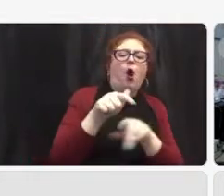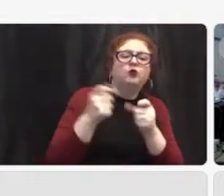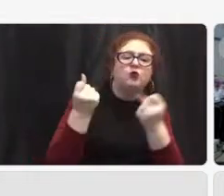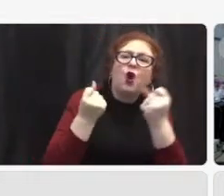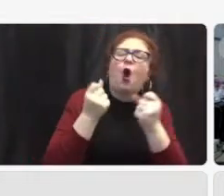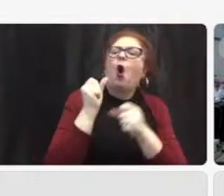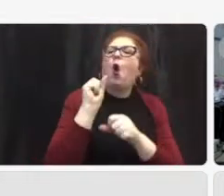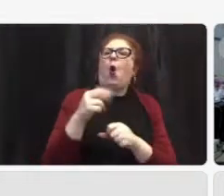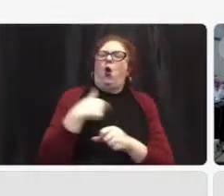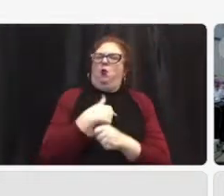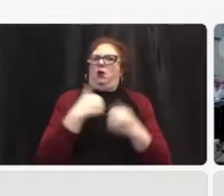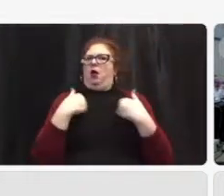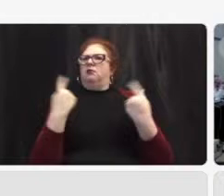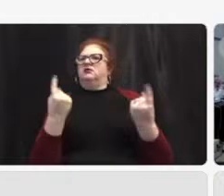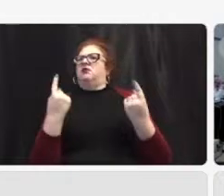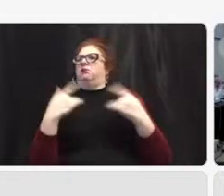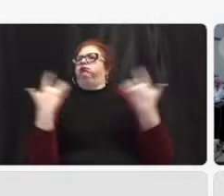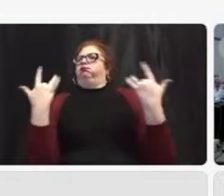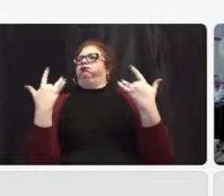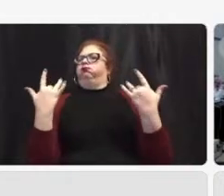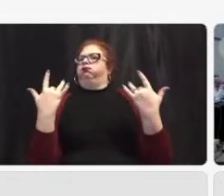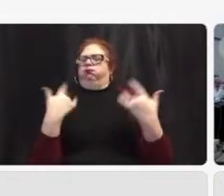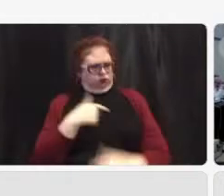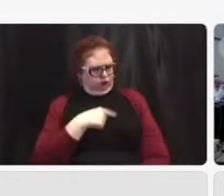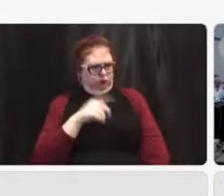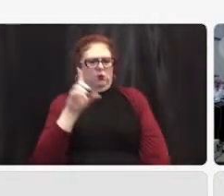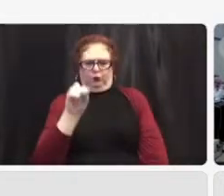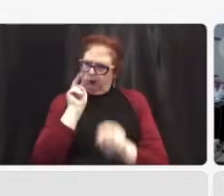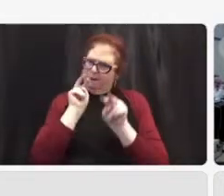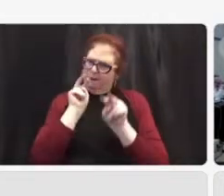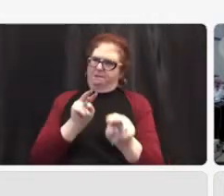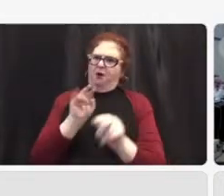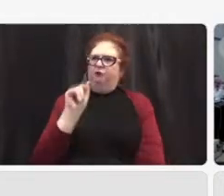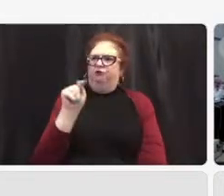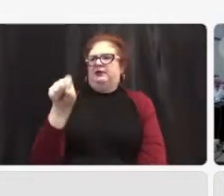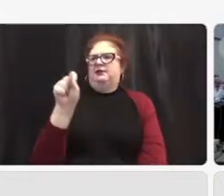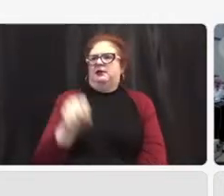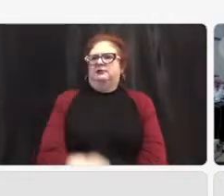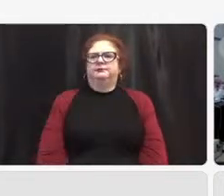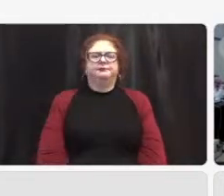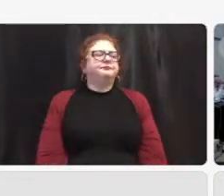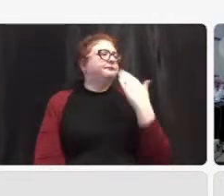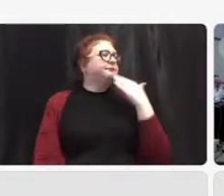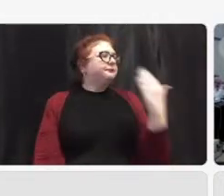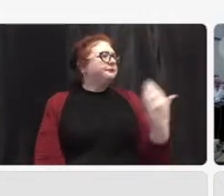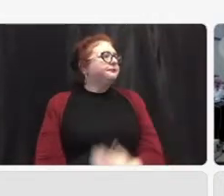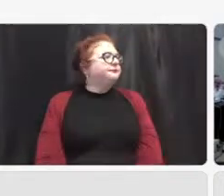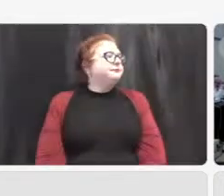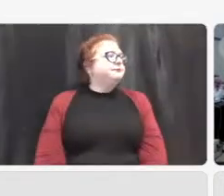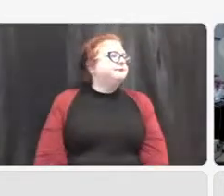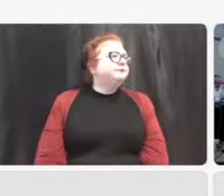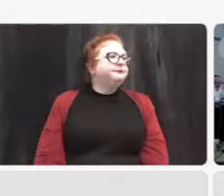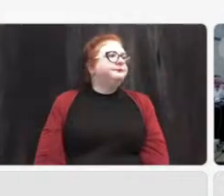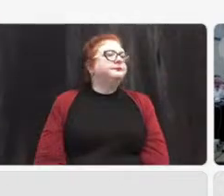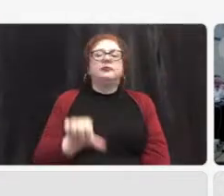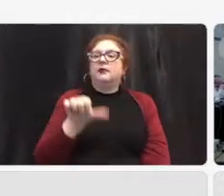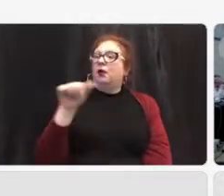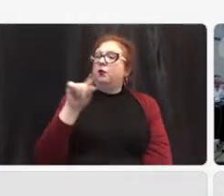going on? So absolutely, yes, these are monitored. Okay, thank you. Any other questions from any